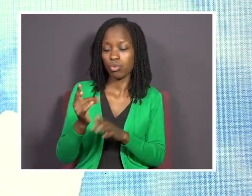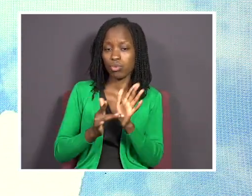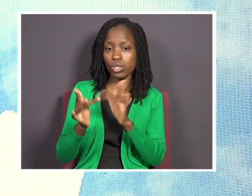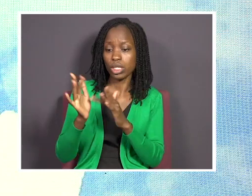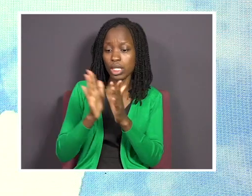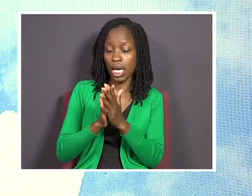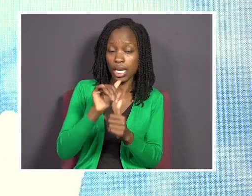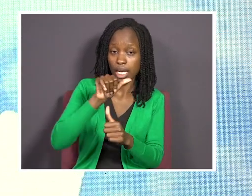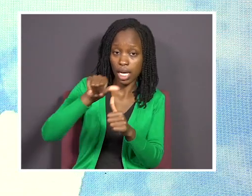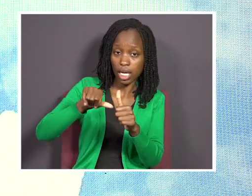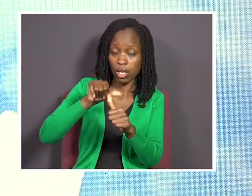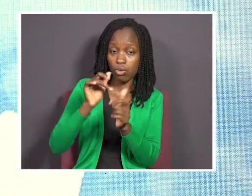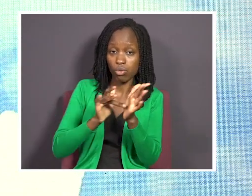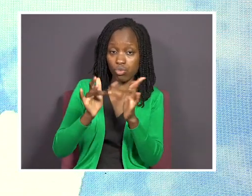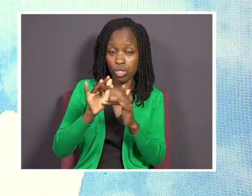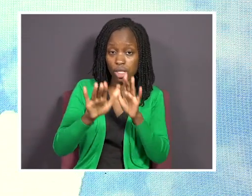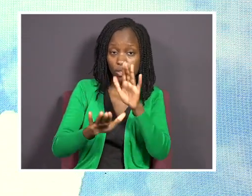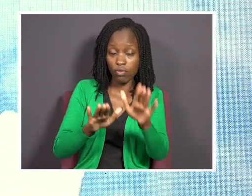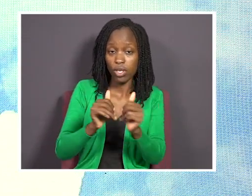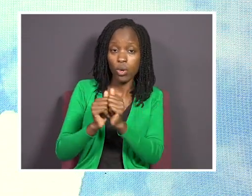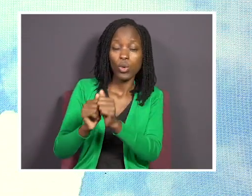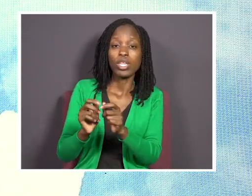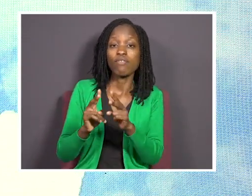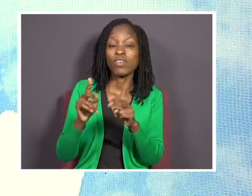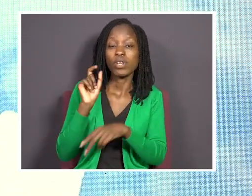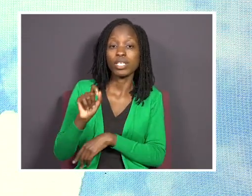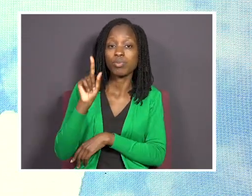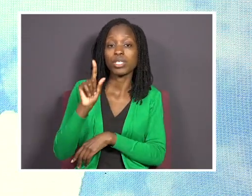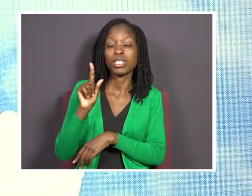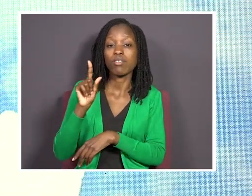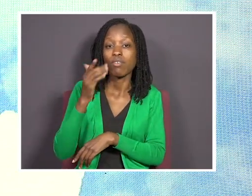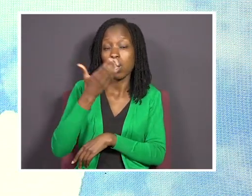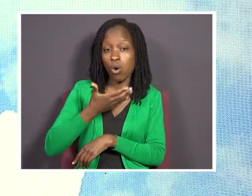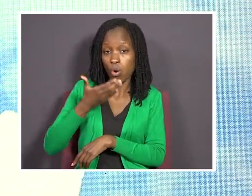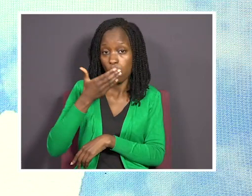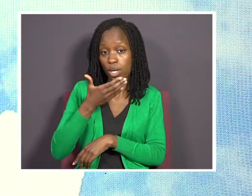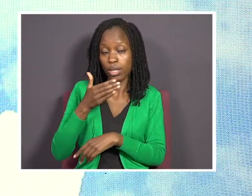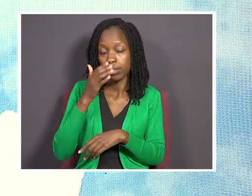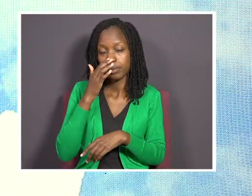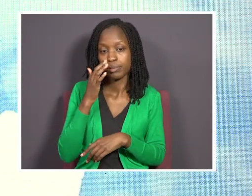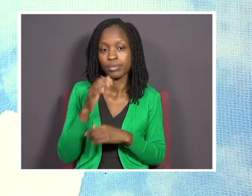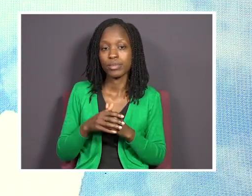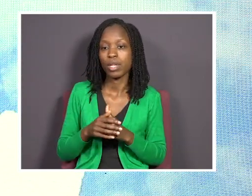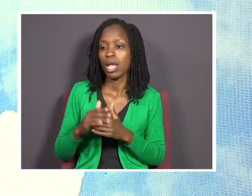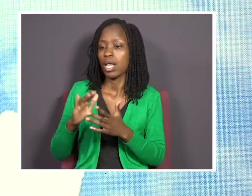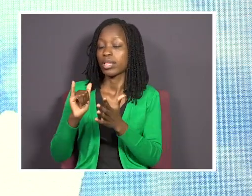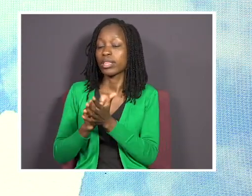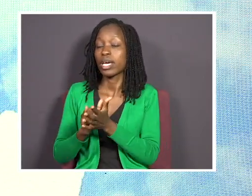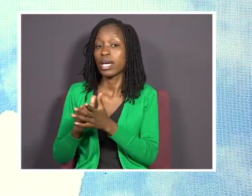anointed his feet with a very expensive oil that provoked